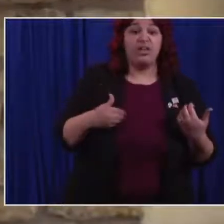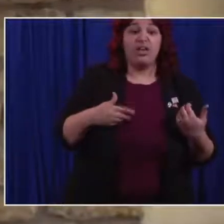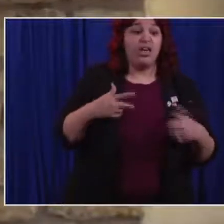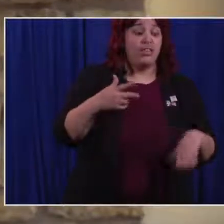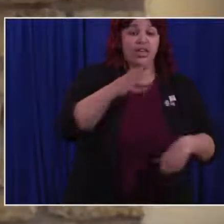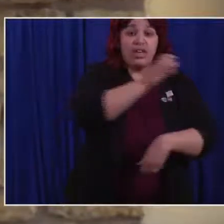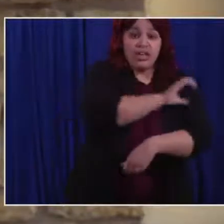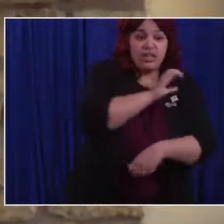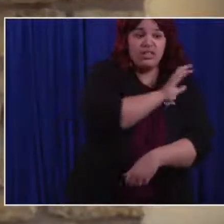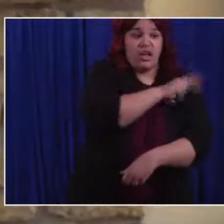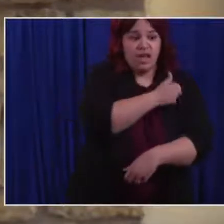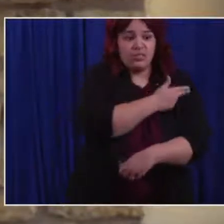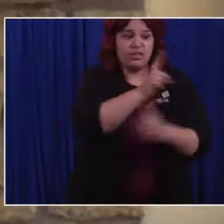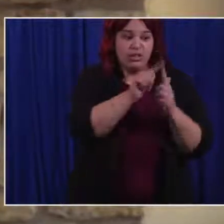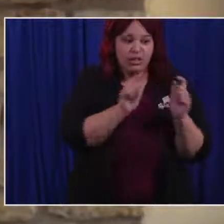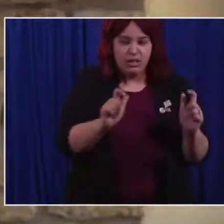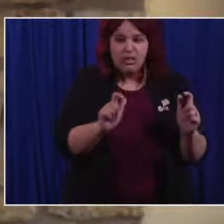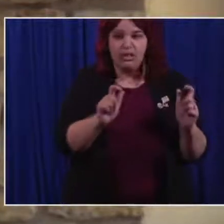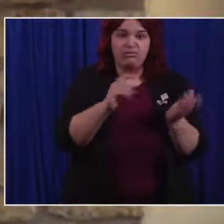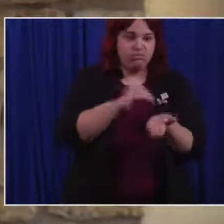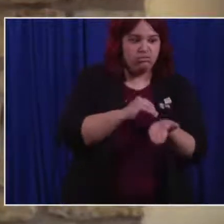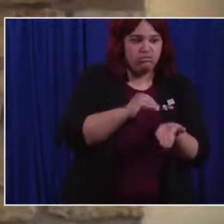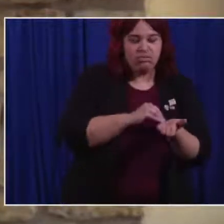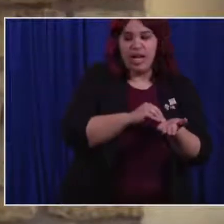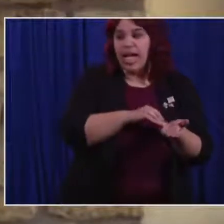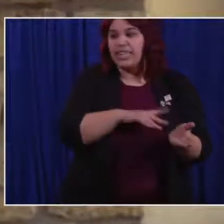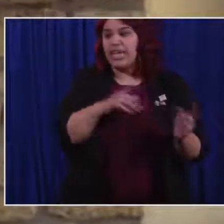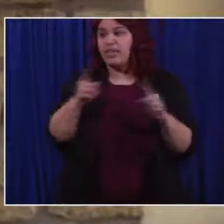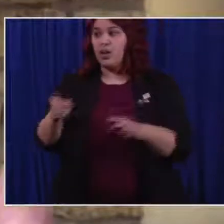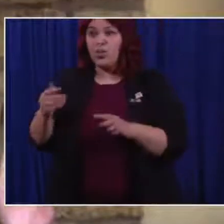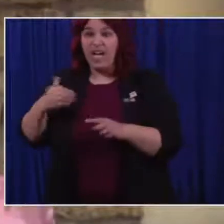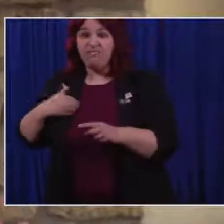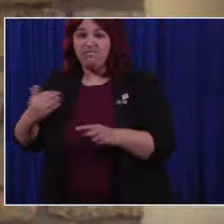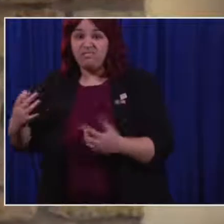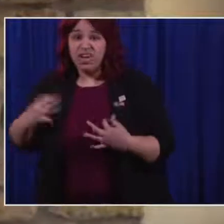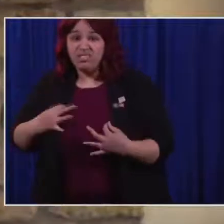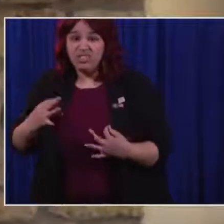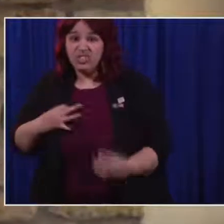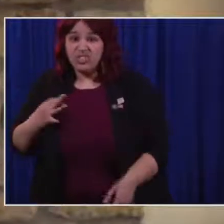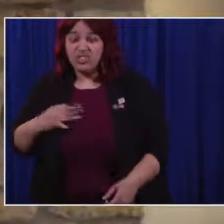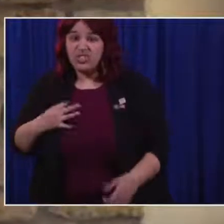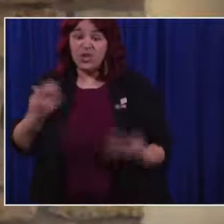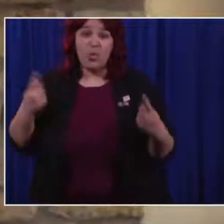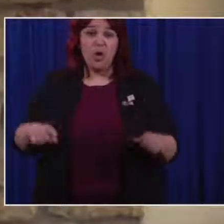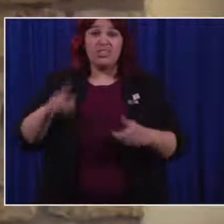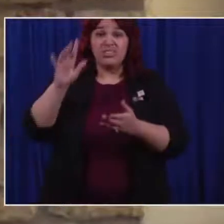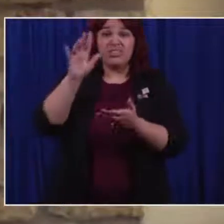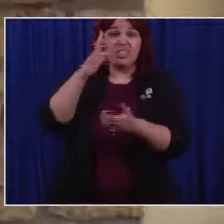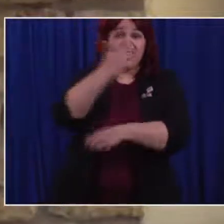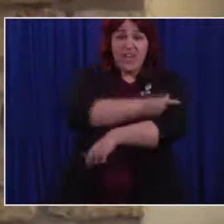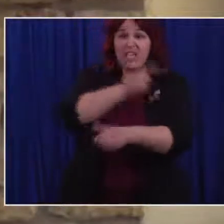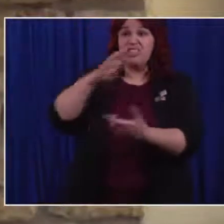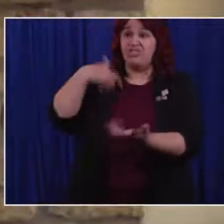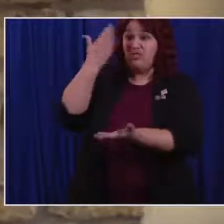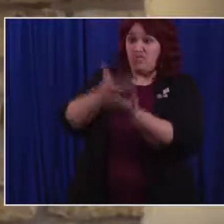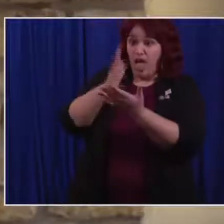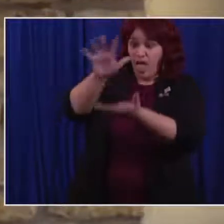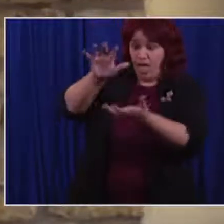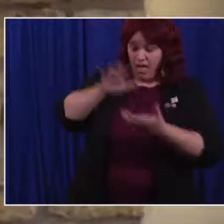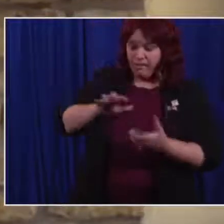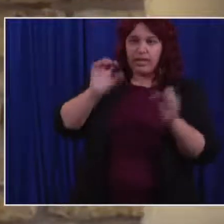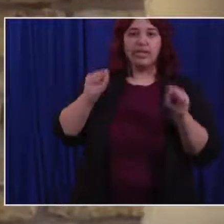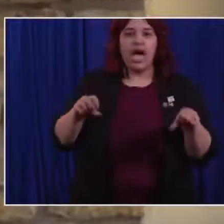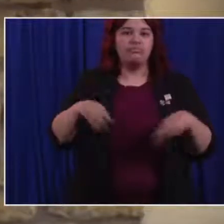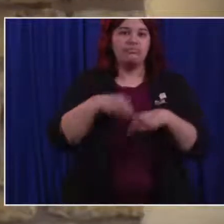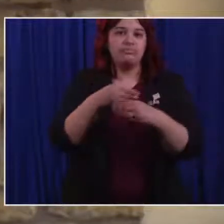as fast as this vaccine comes into Ohio, we are going to be able to get it out. At the same time, we know at